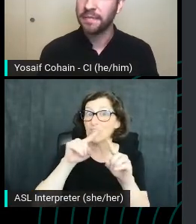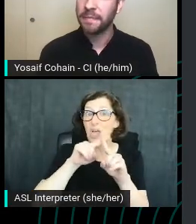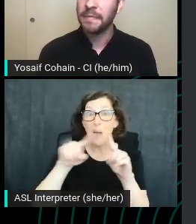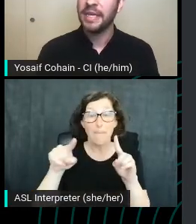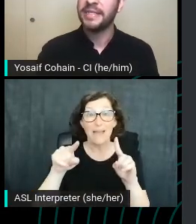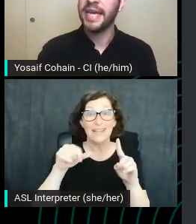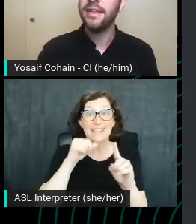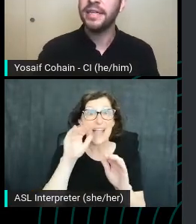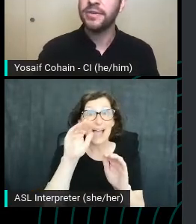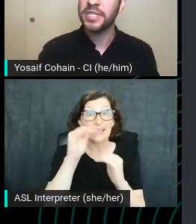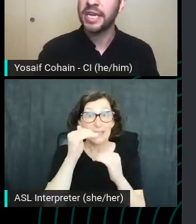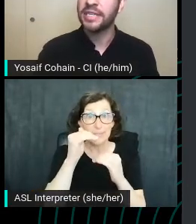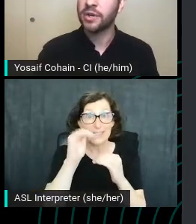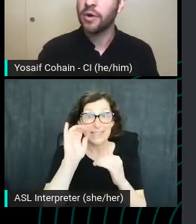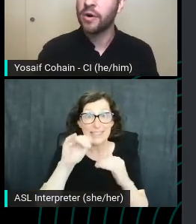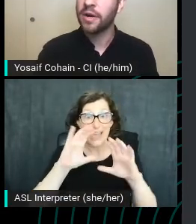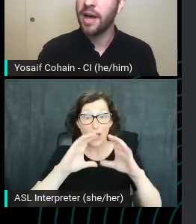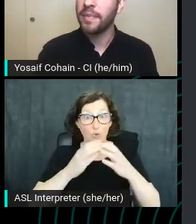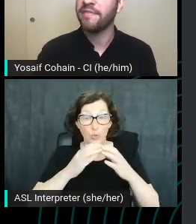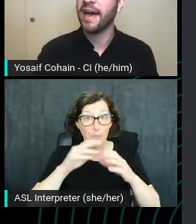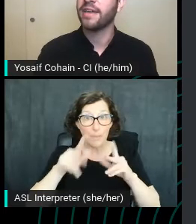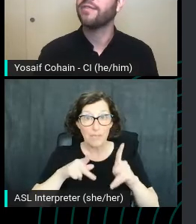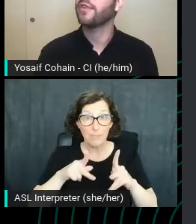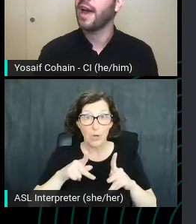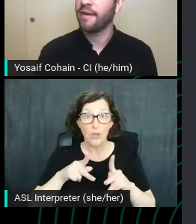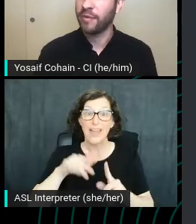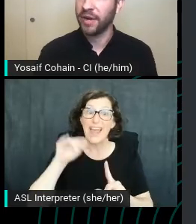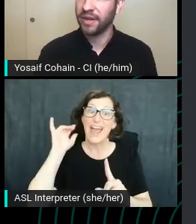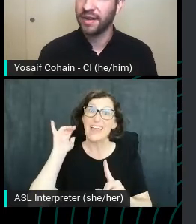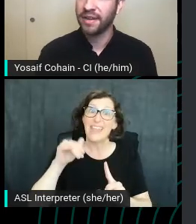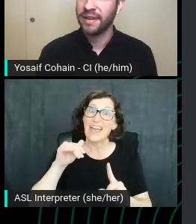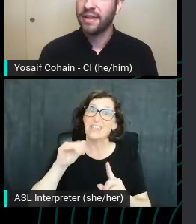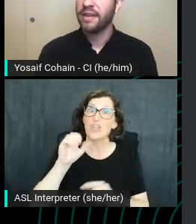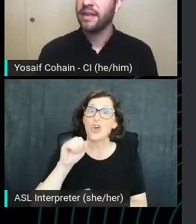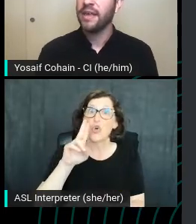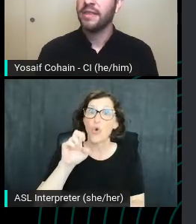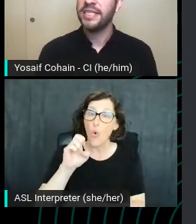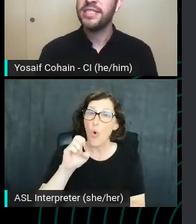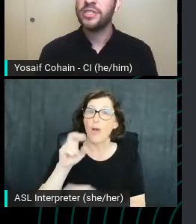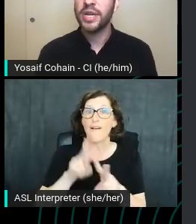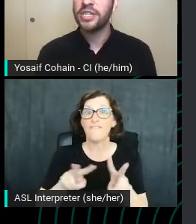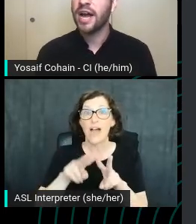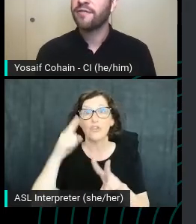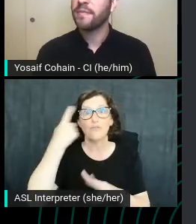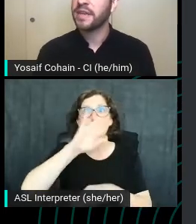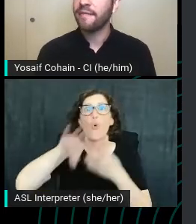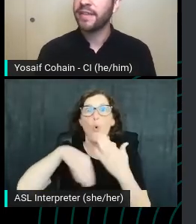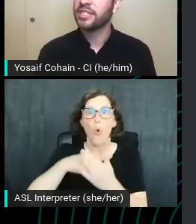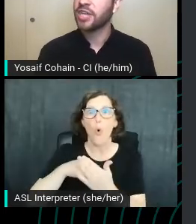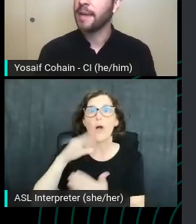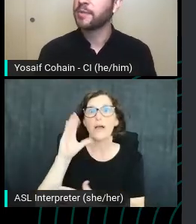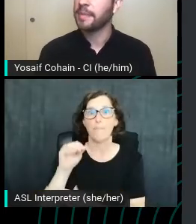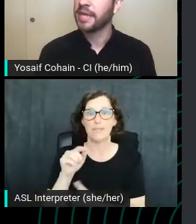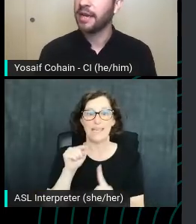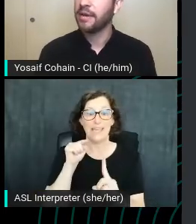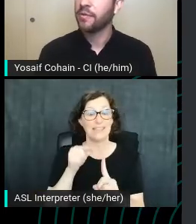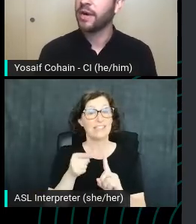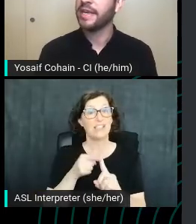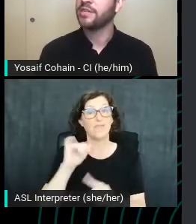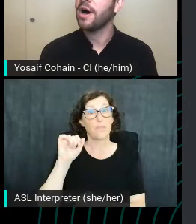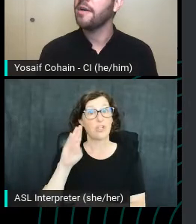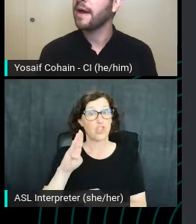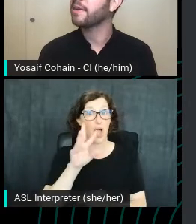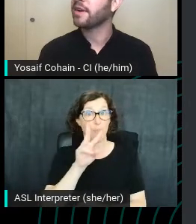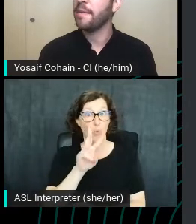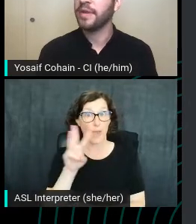people. Data literacy is a core company value for everyone. This is a screenshot from the Netflix jobs website where